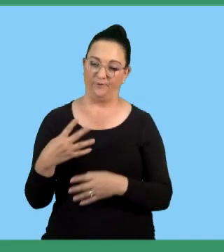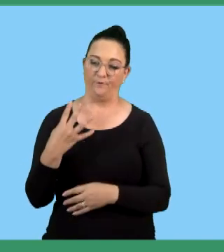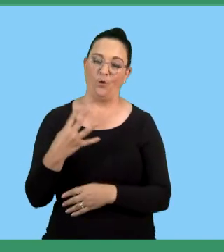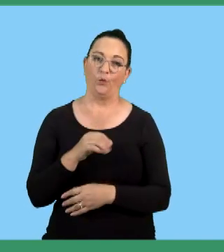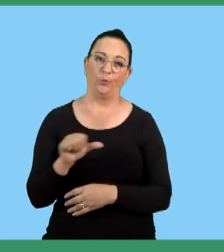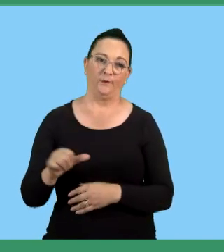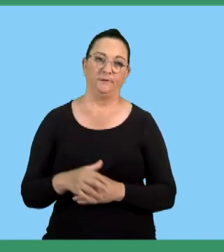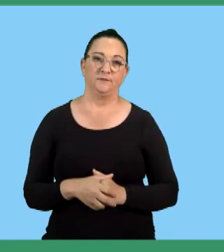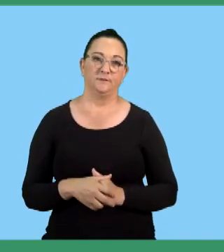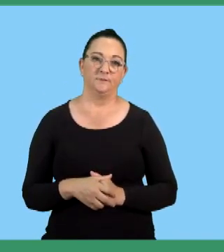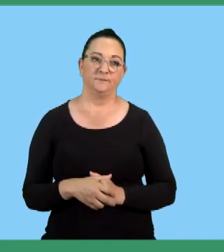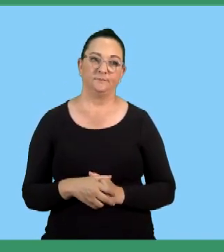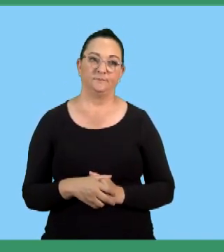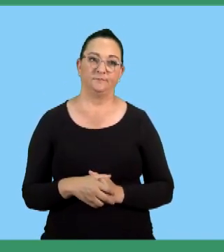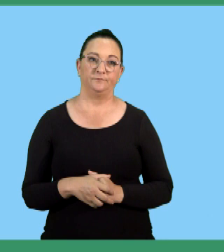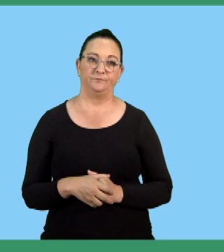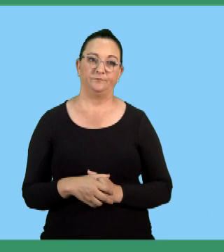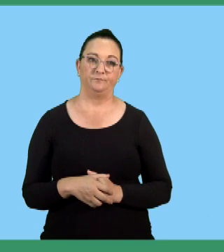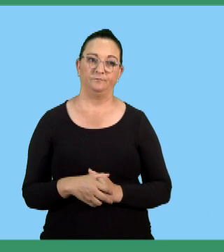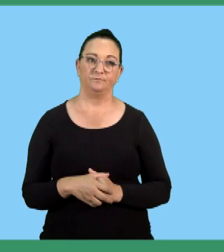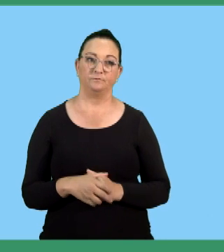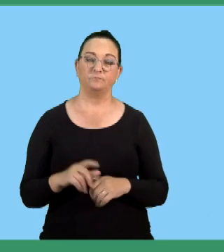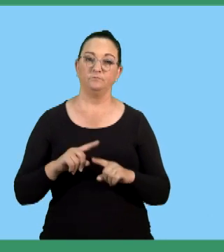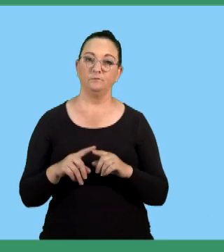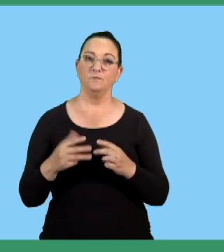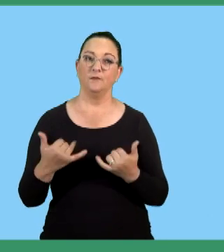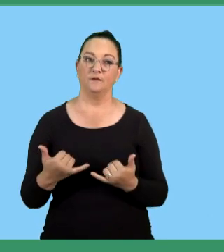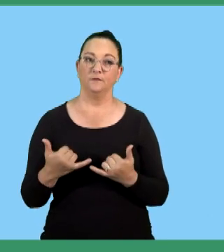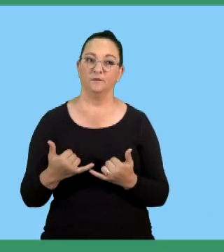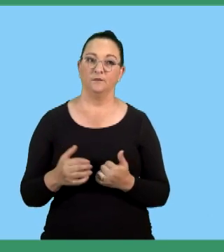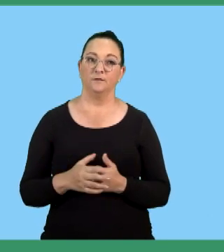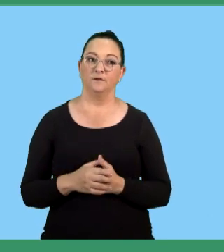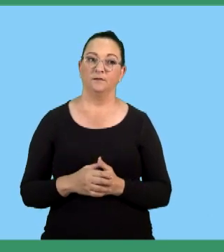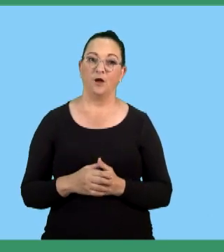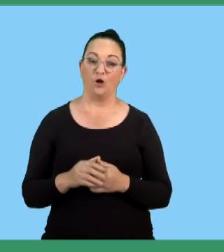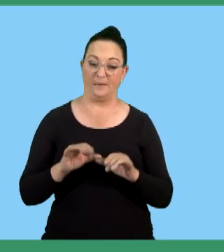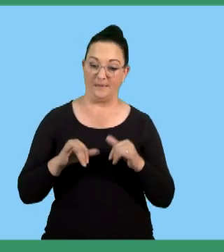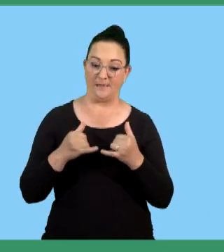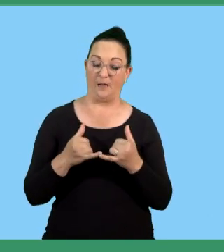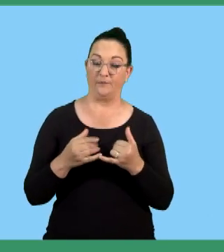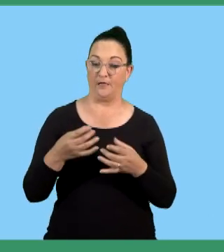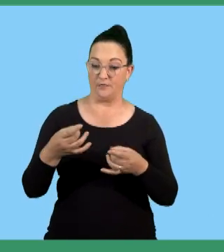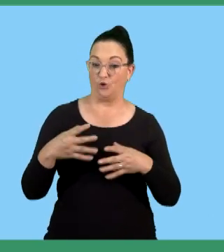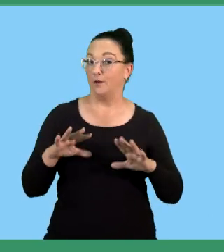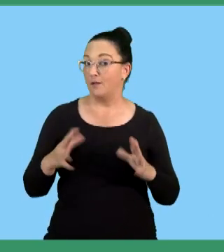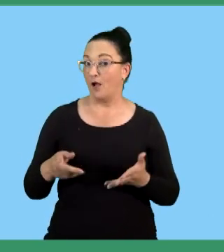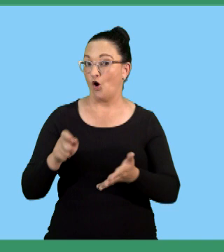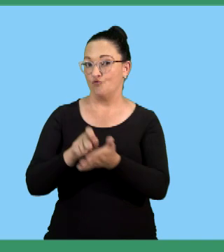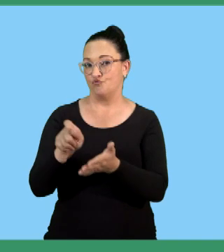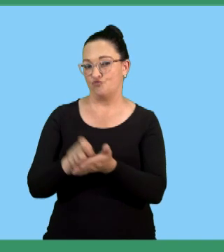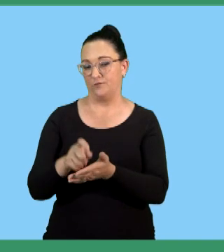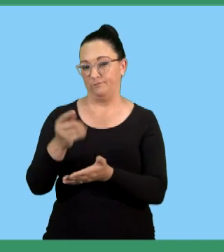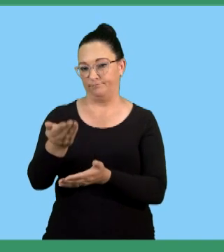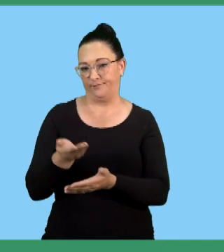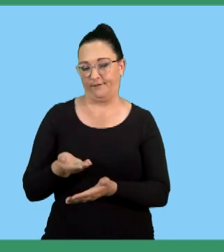you've worked for longer than that. Right, the employee must be given notice in writing. Very important, because this would be like your termination